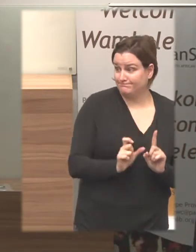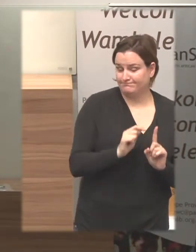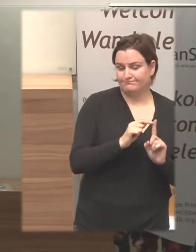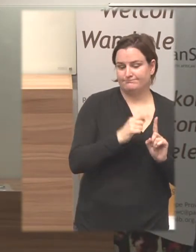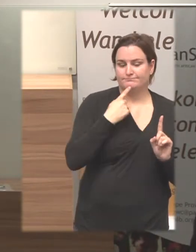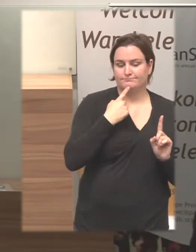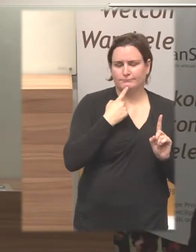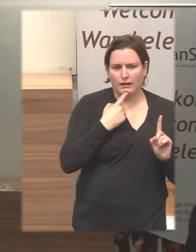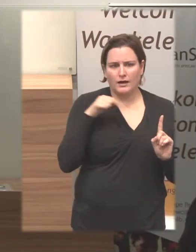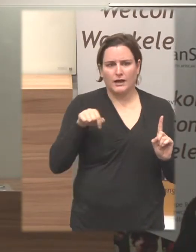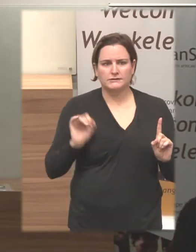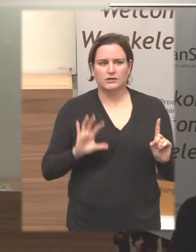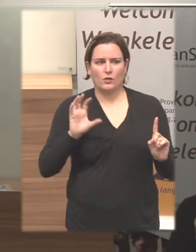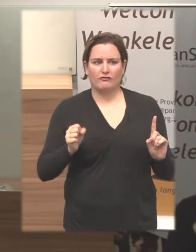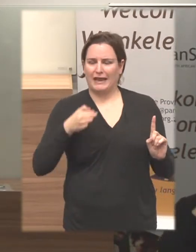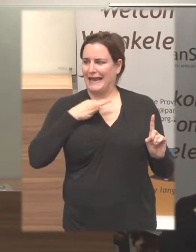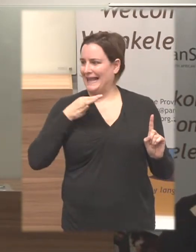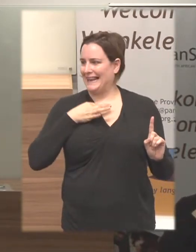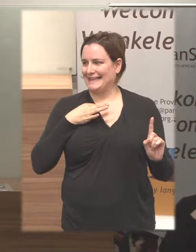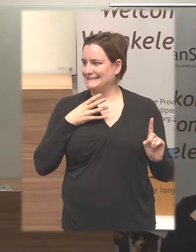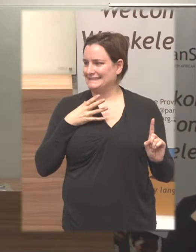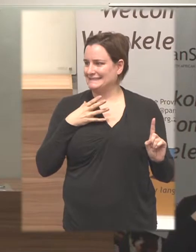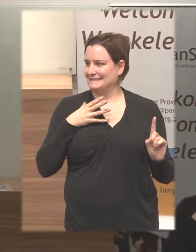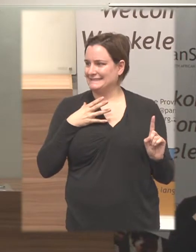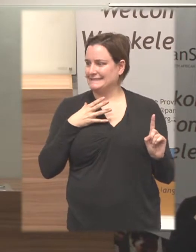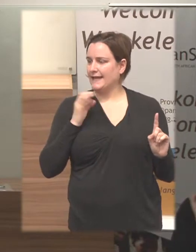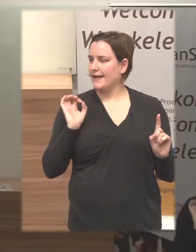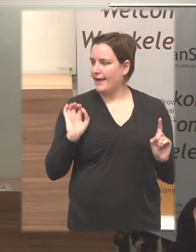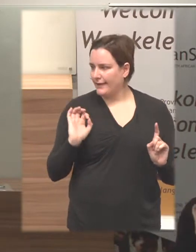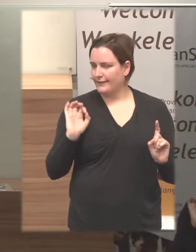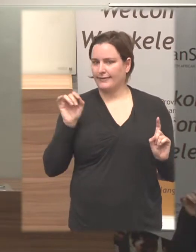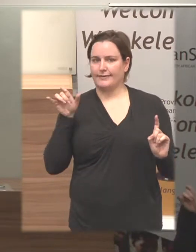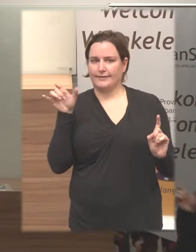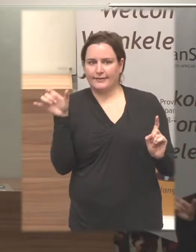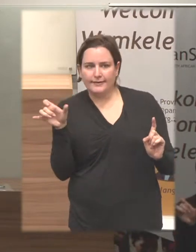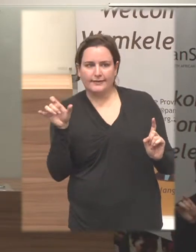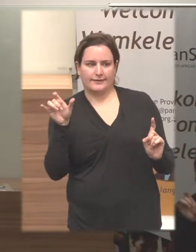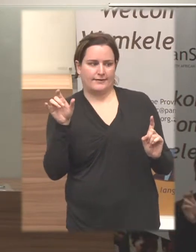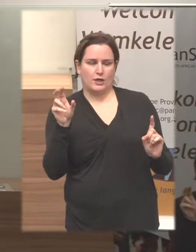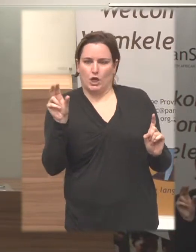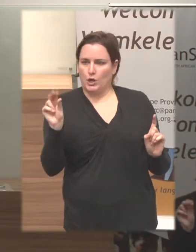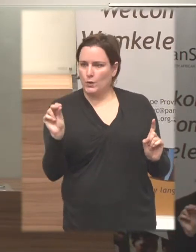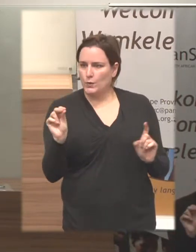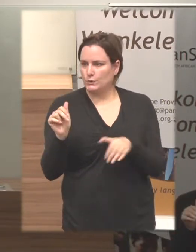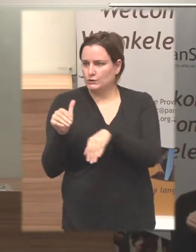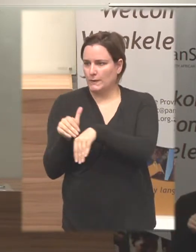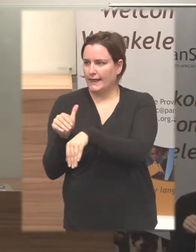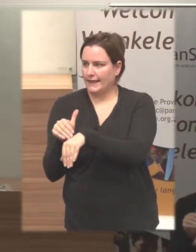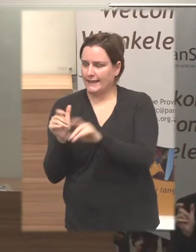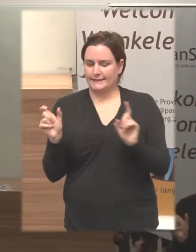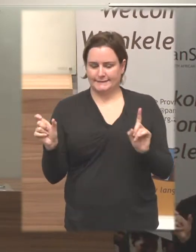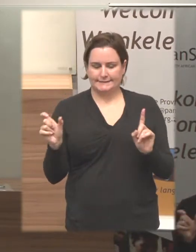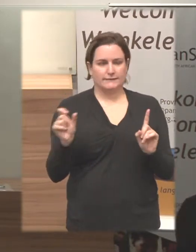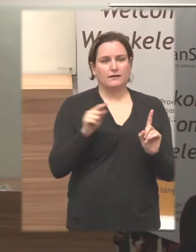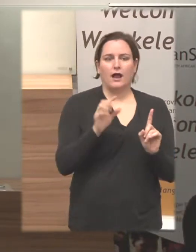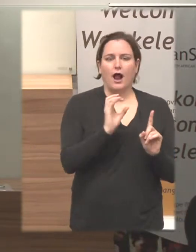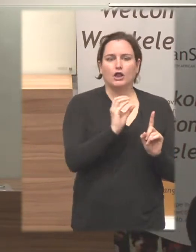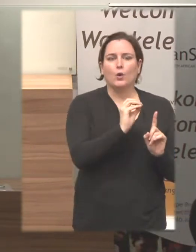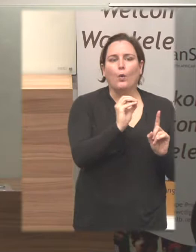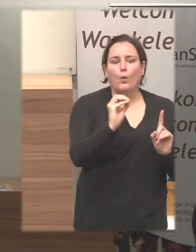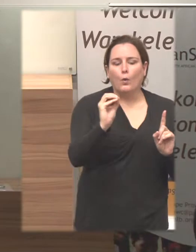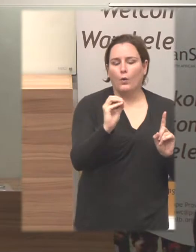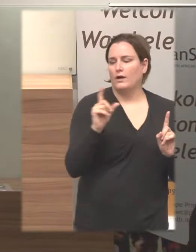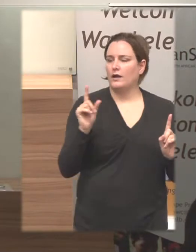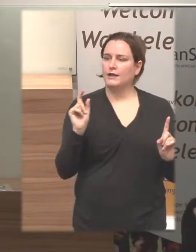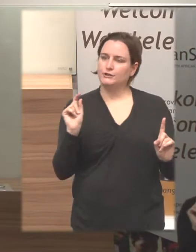in a white South African English accent, to, and back in a black South African English accent, to, right? The